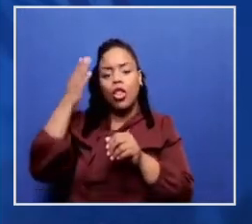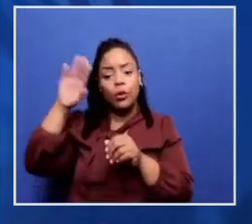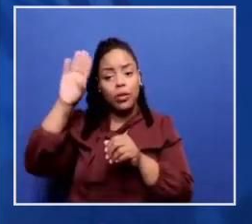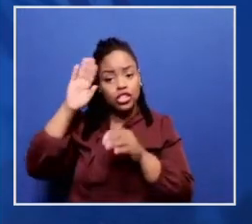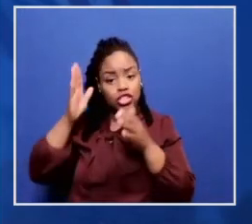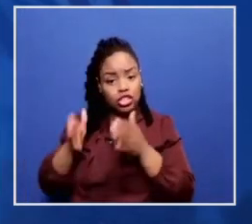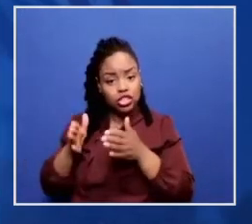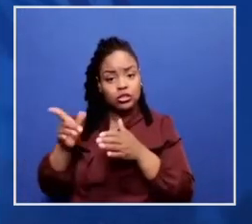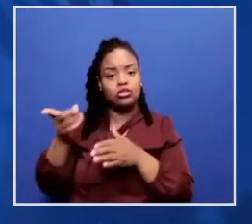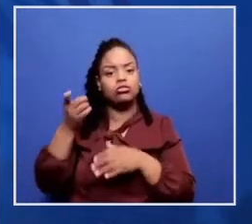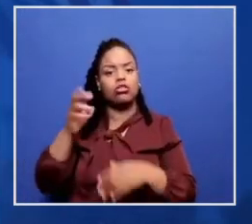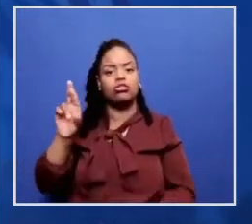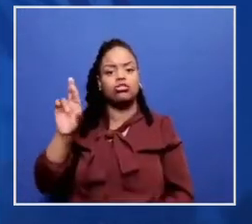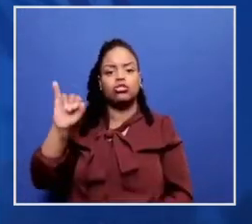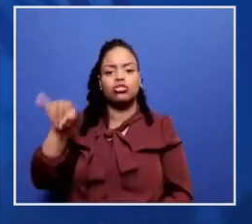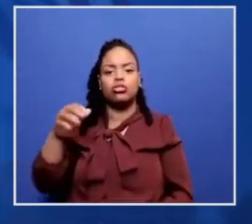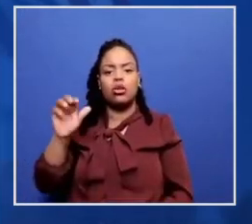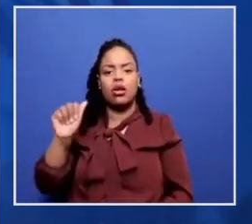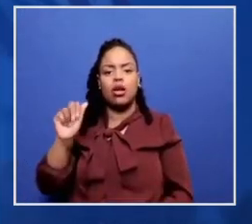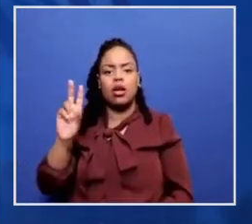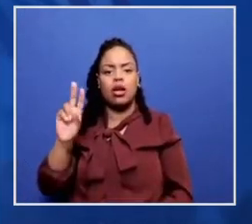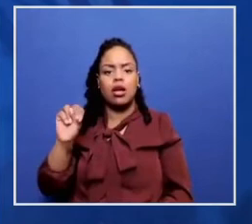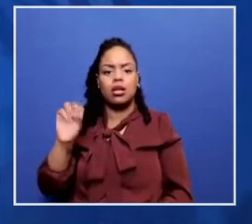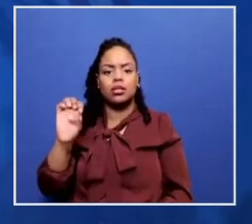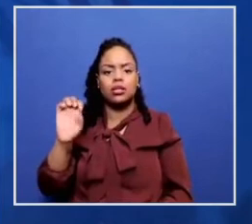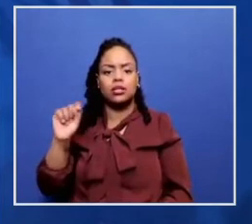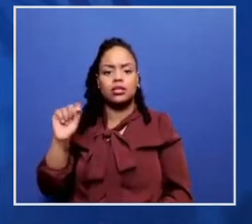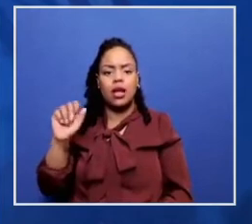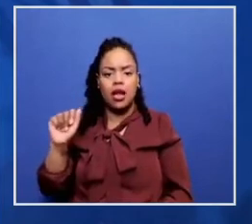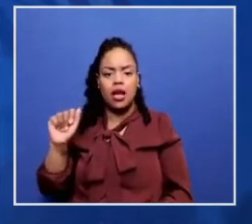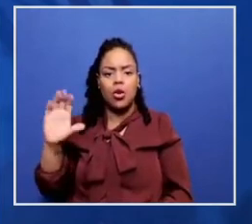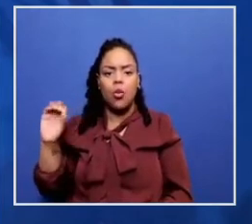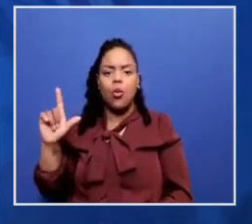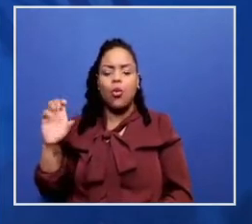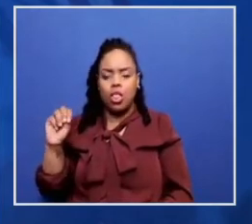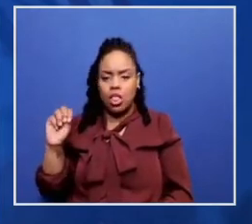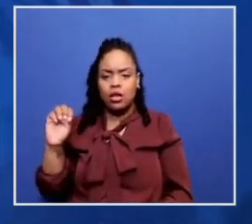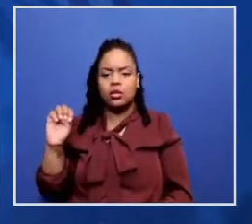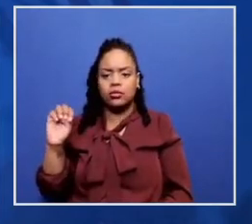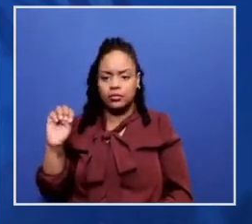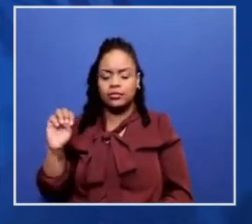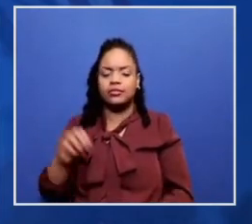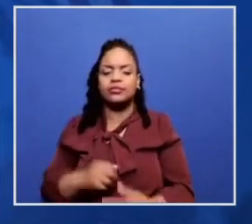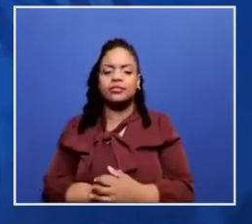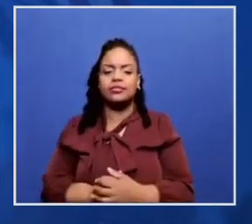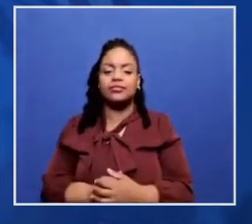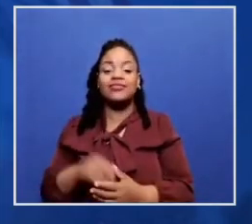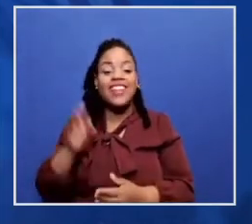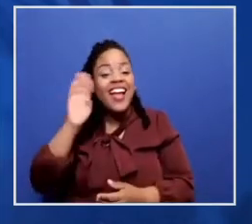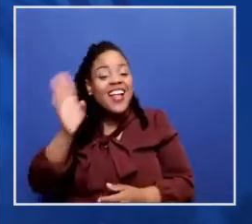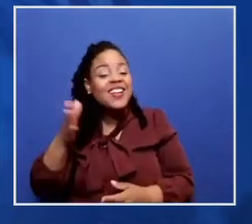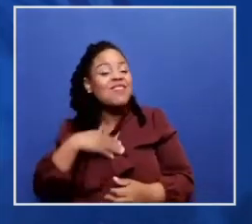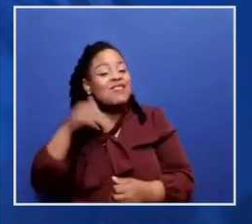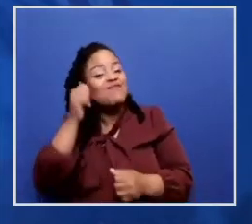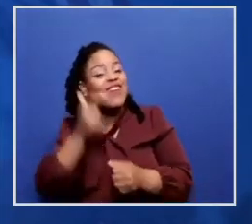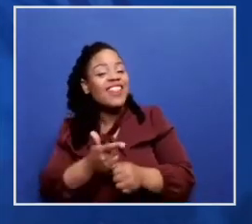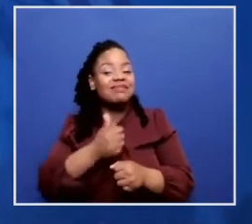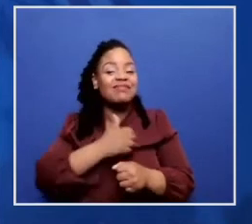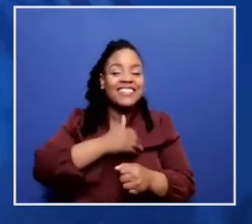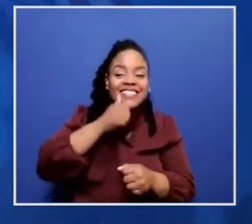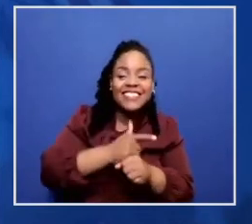My sisters, my brothers, my siblings, all, good evening. Dr.